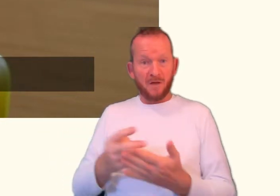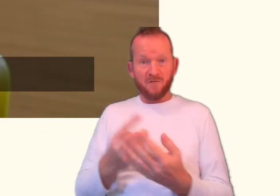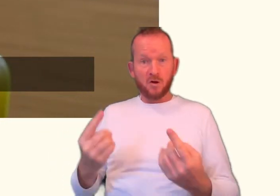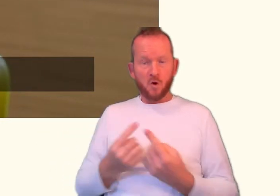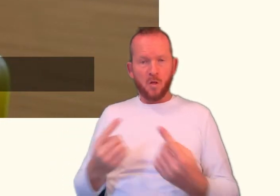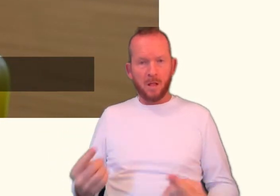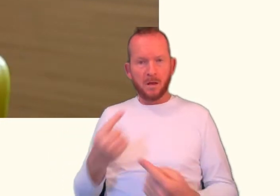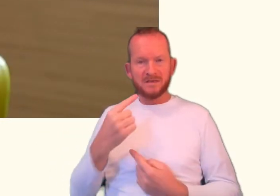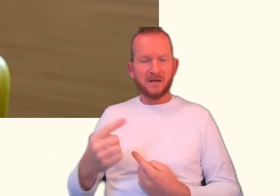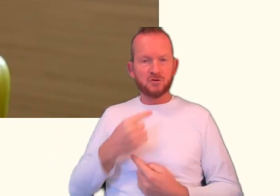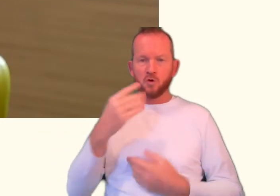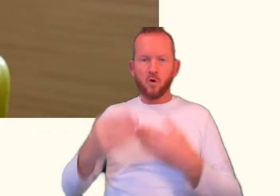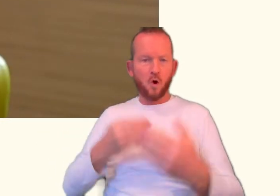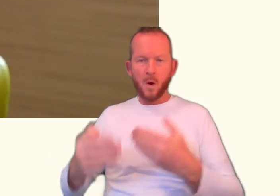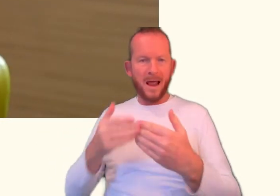go on no more.